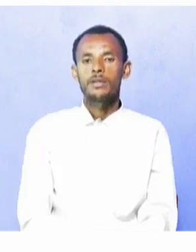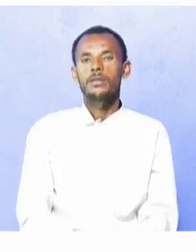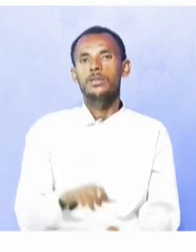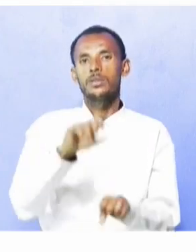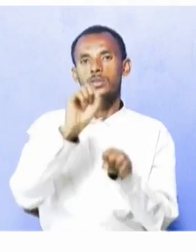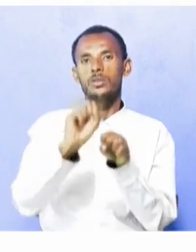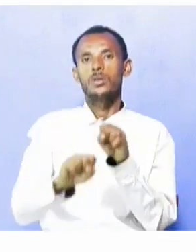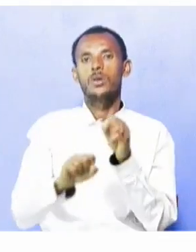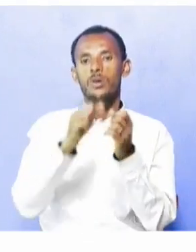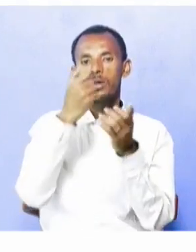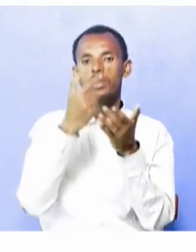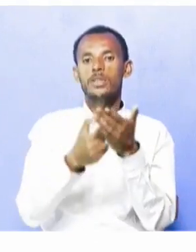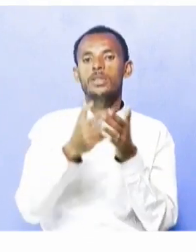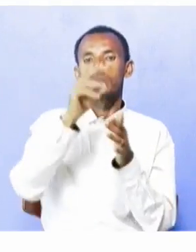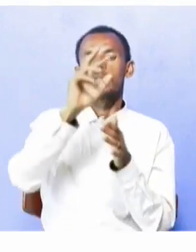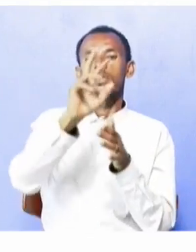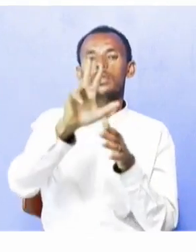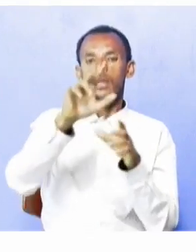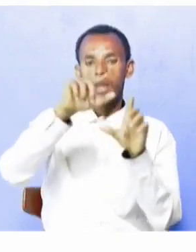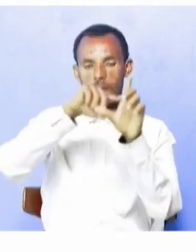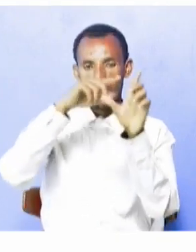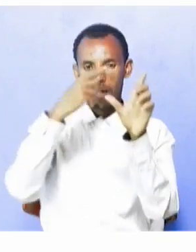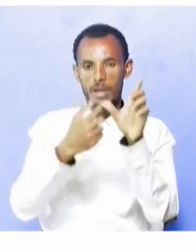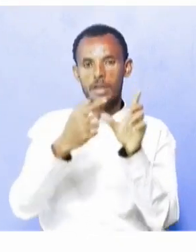these three angles, 30